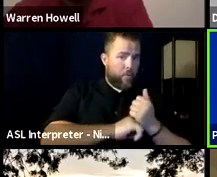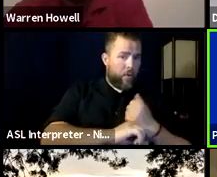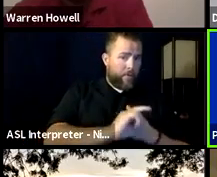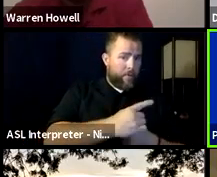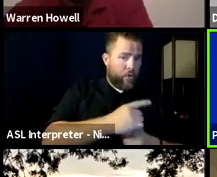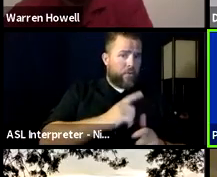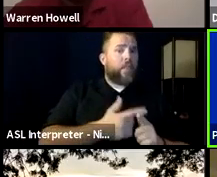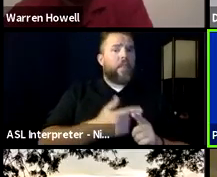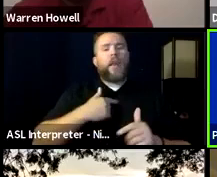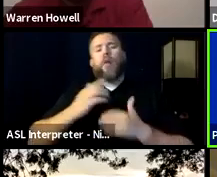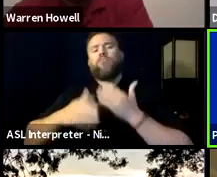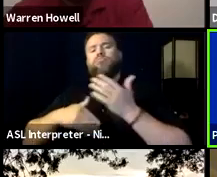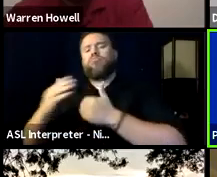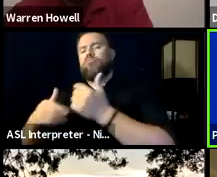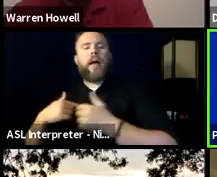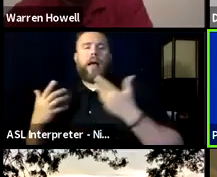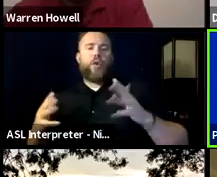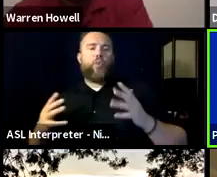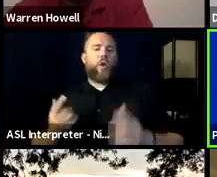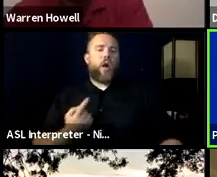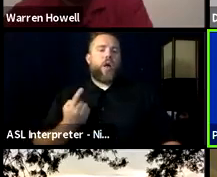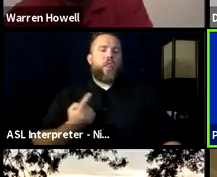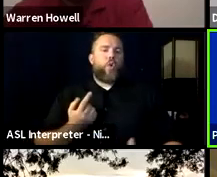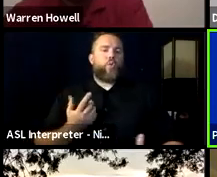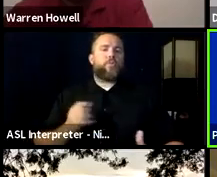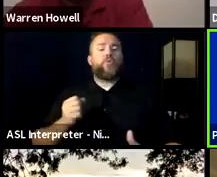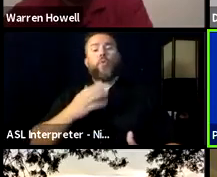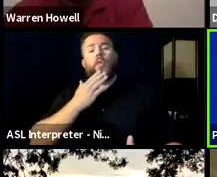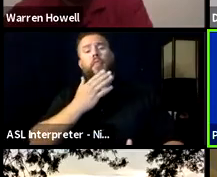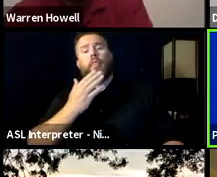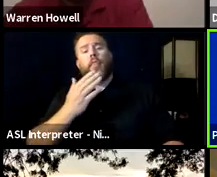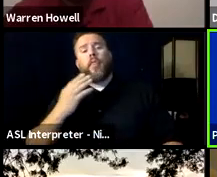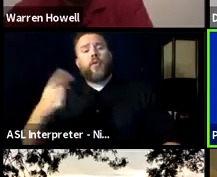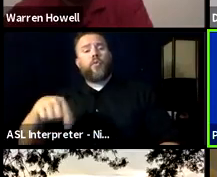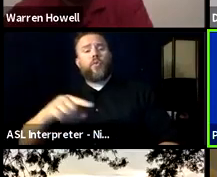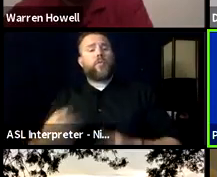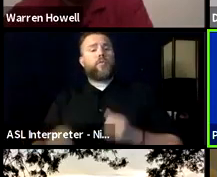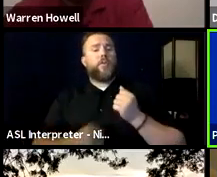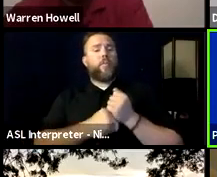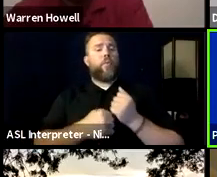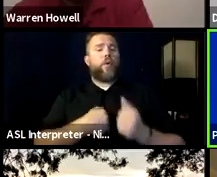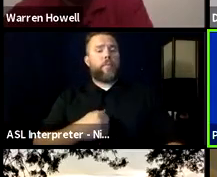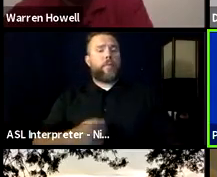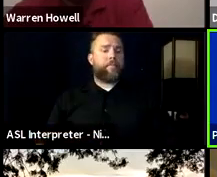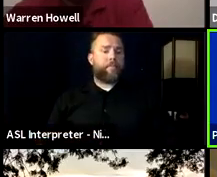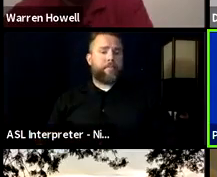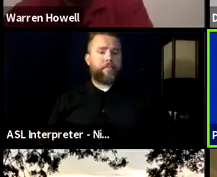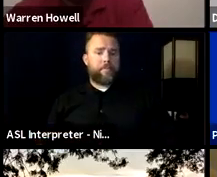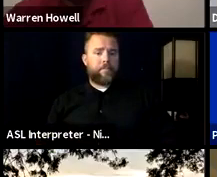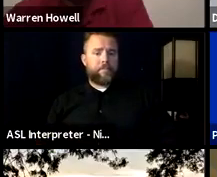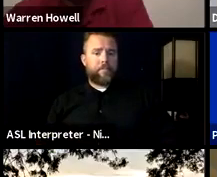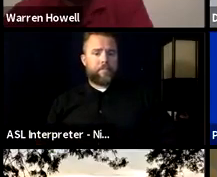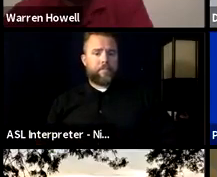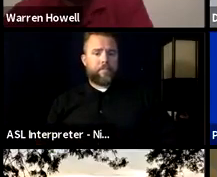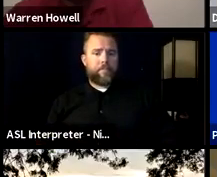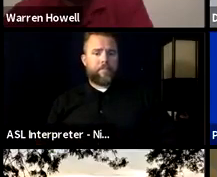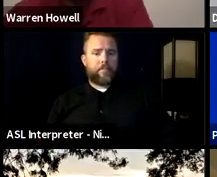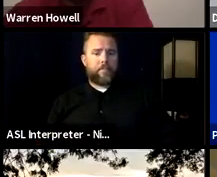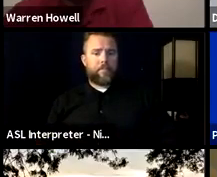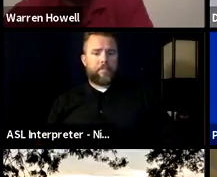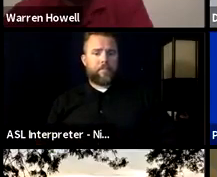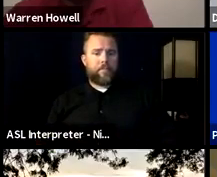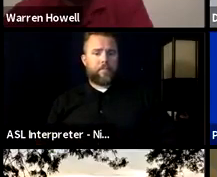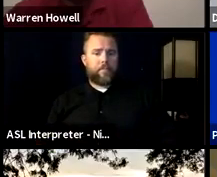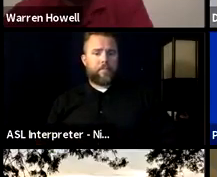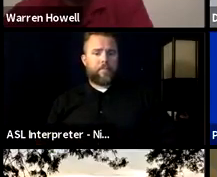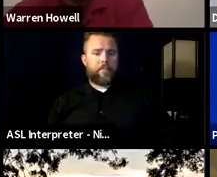out we, didn't want to do it on my own. So thank you very much. I appreciate everybody's support for this. Okay, next up we have